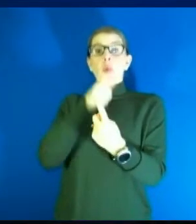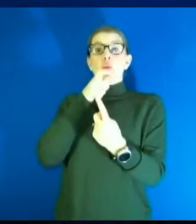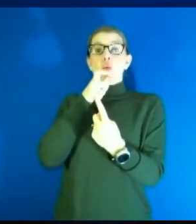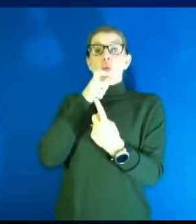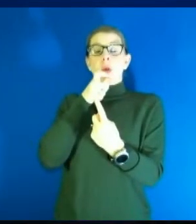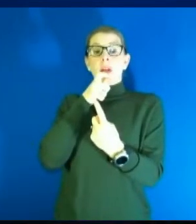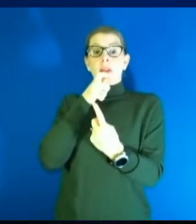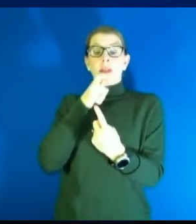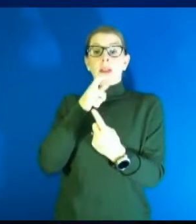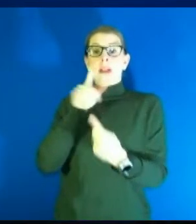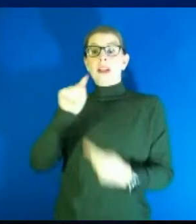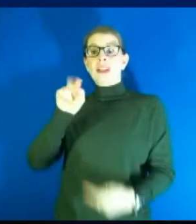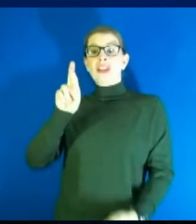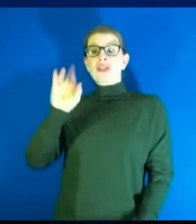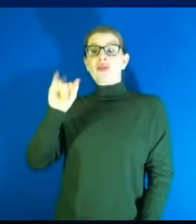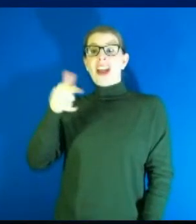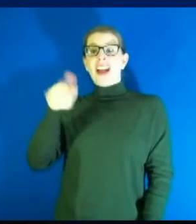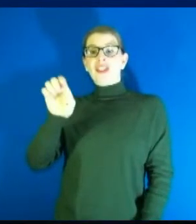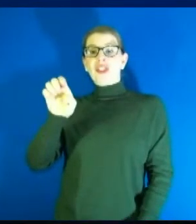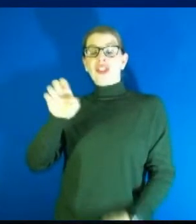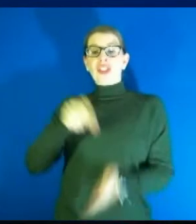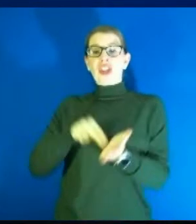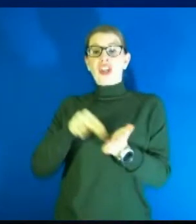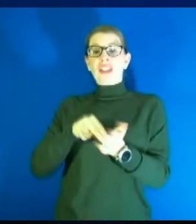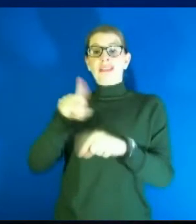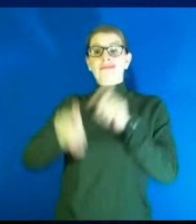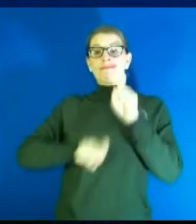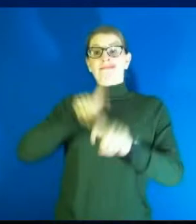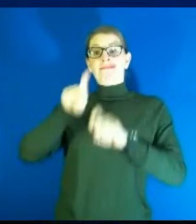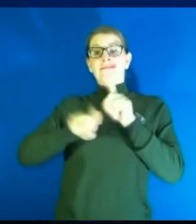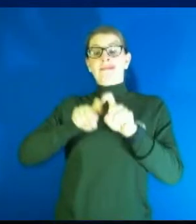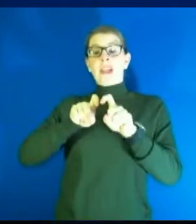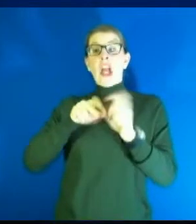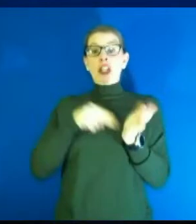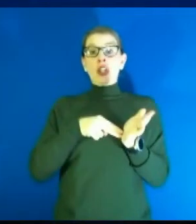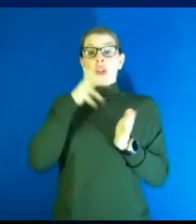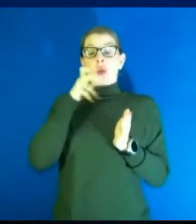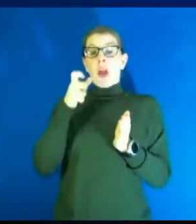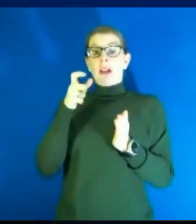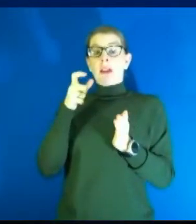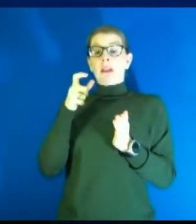our triage nurse. And our triage nurse is someone who is a nurse